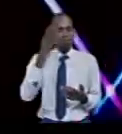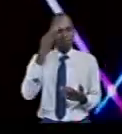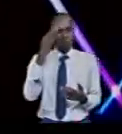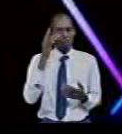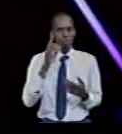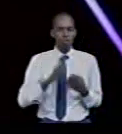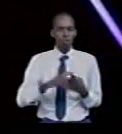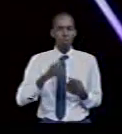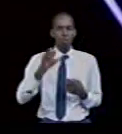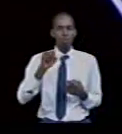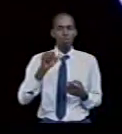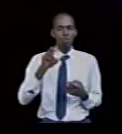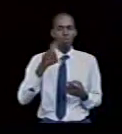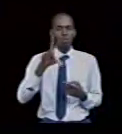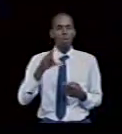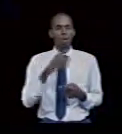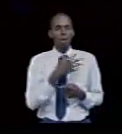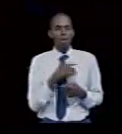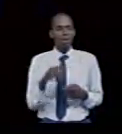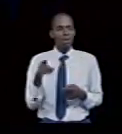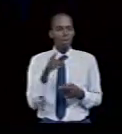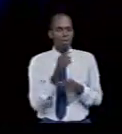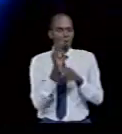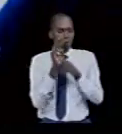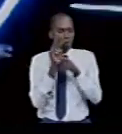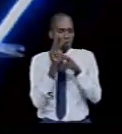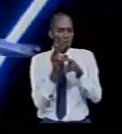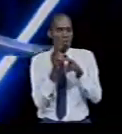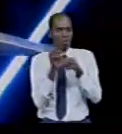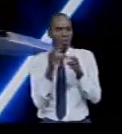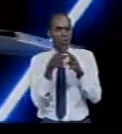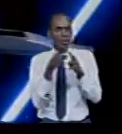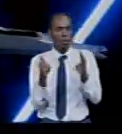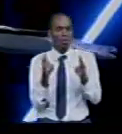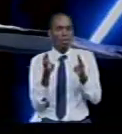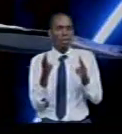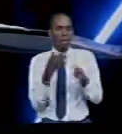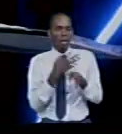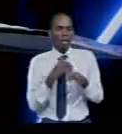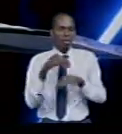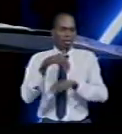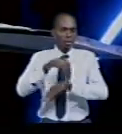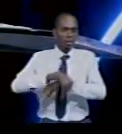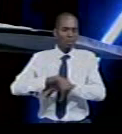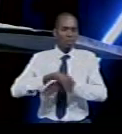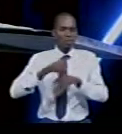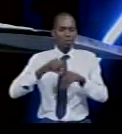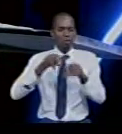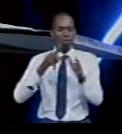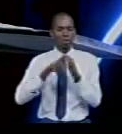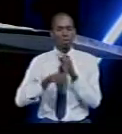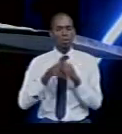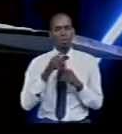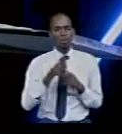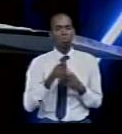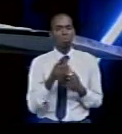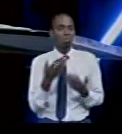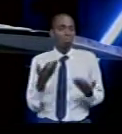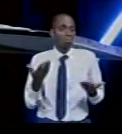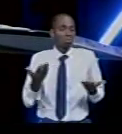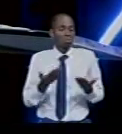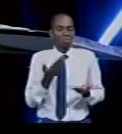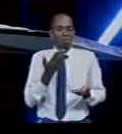Saul, and they watched the gates day and night to kill him. Even though the